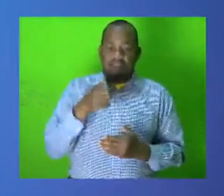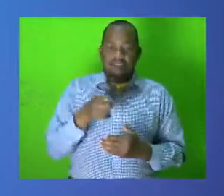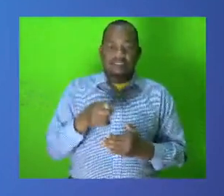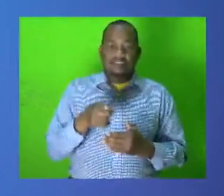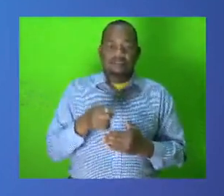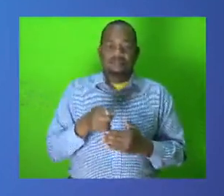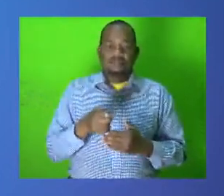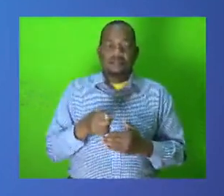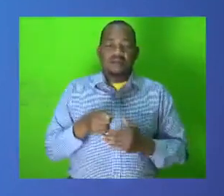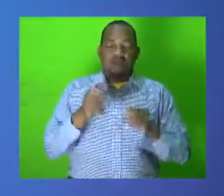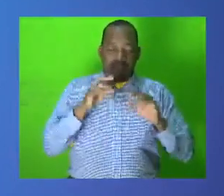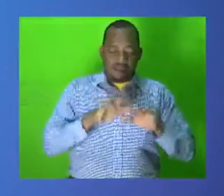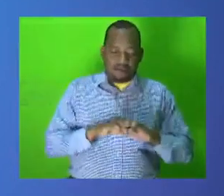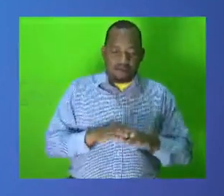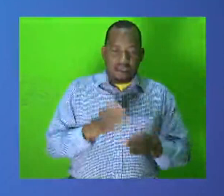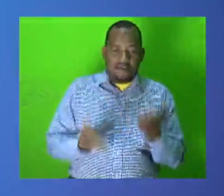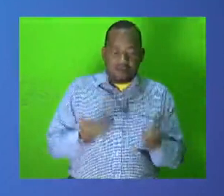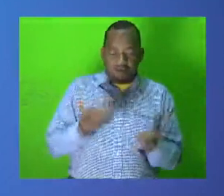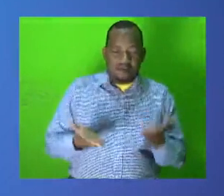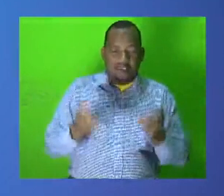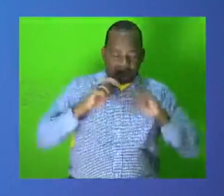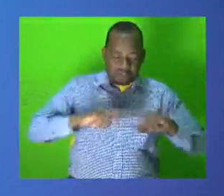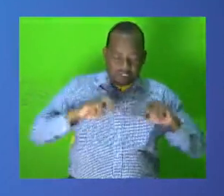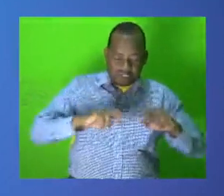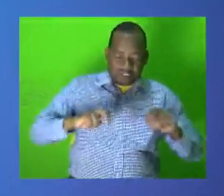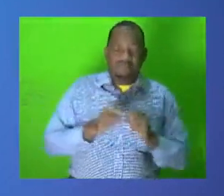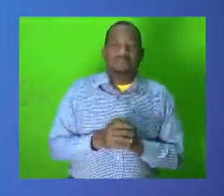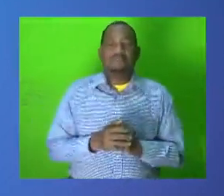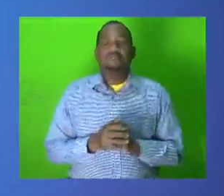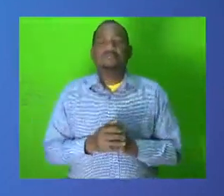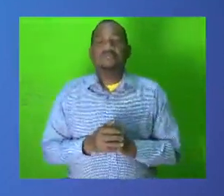national examination as evaluative research.